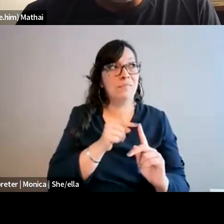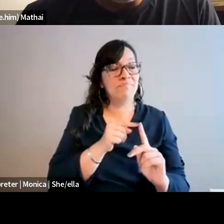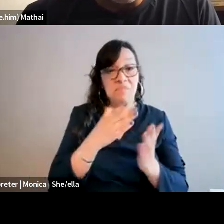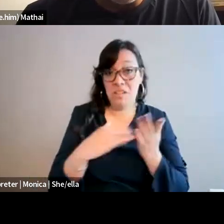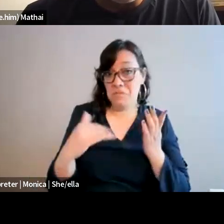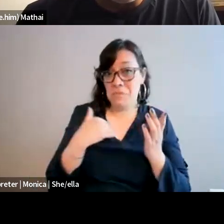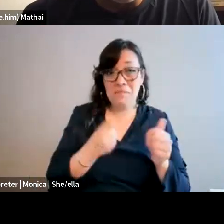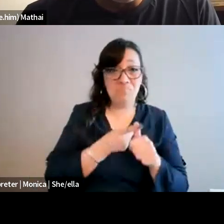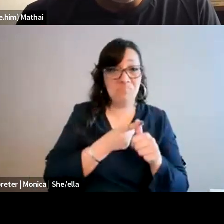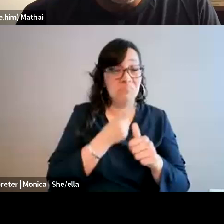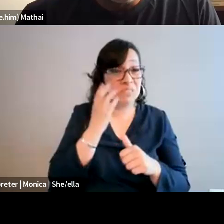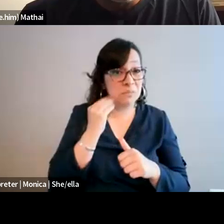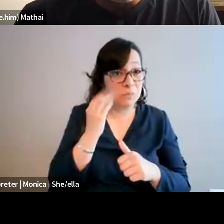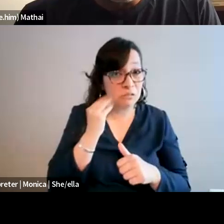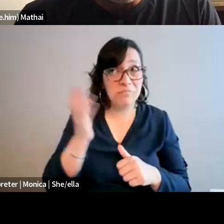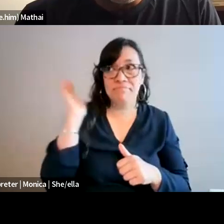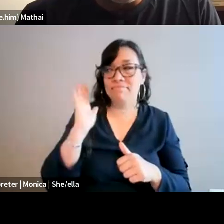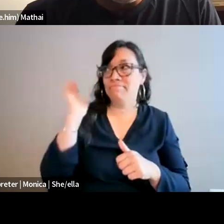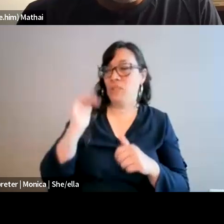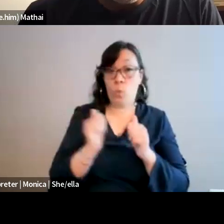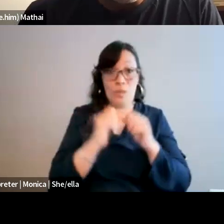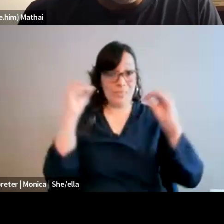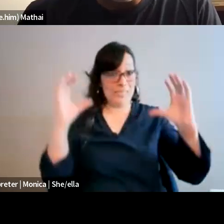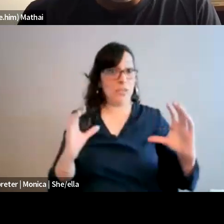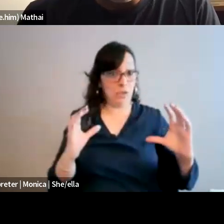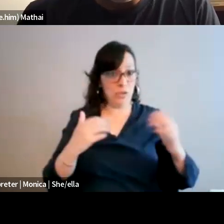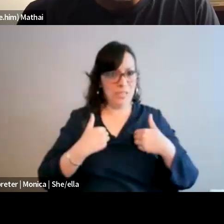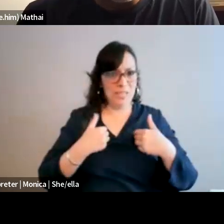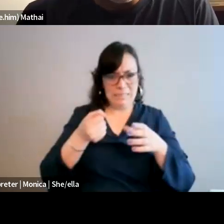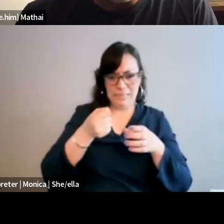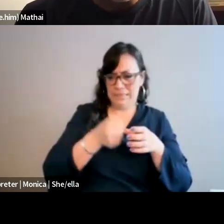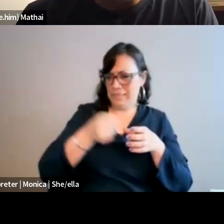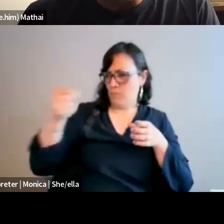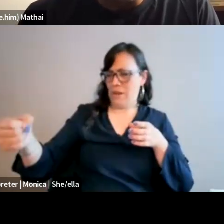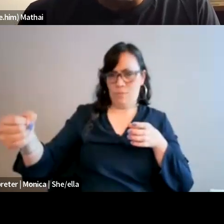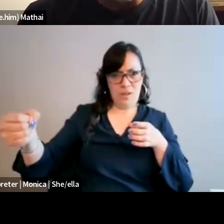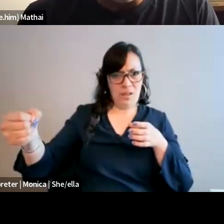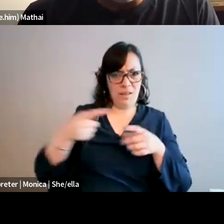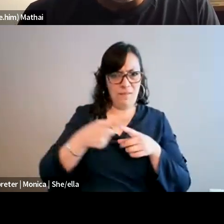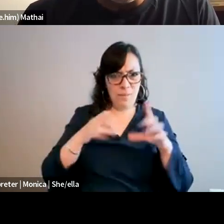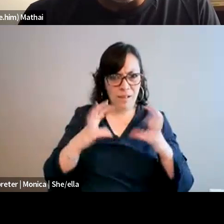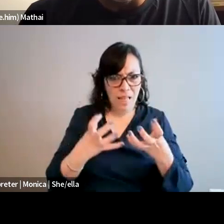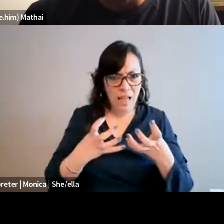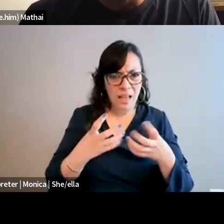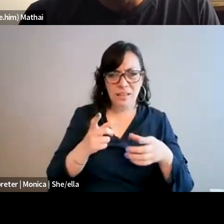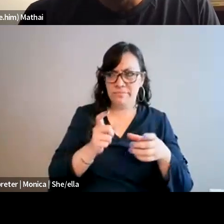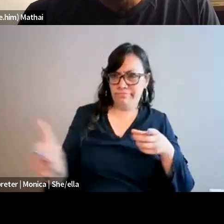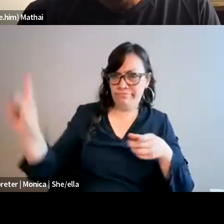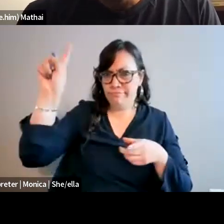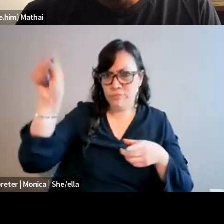my first experiences with teachers separating me from the class, bringing me upstairs to another